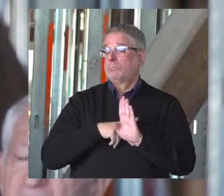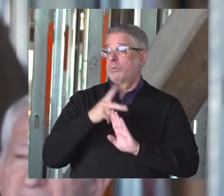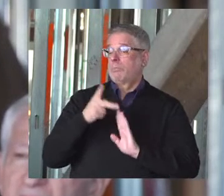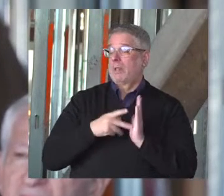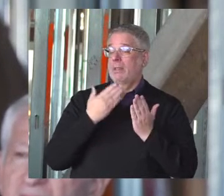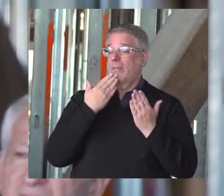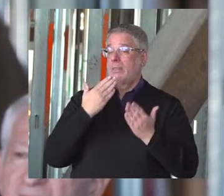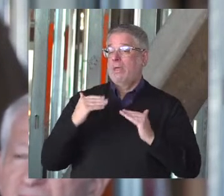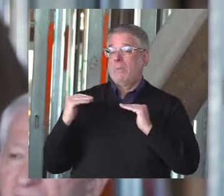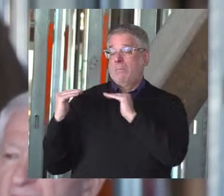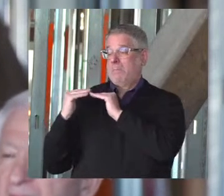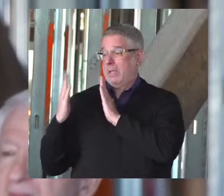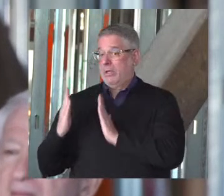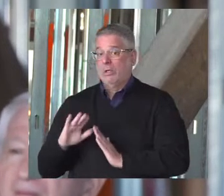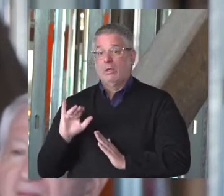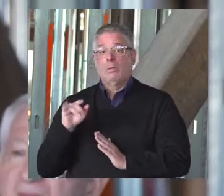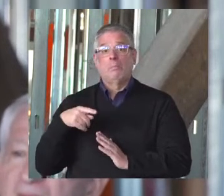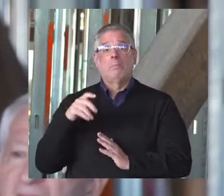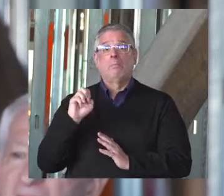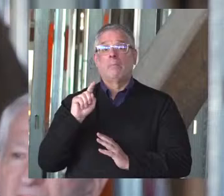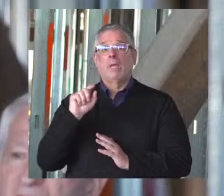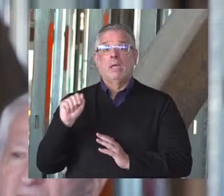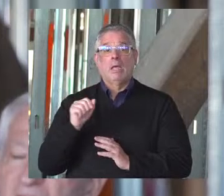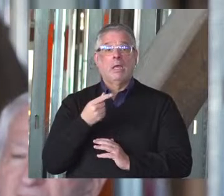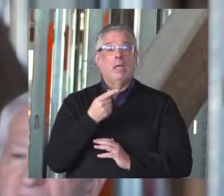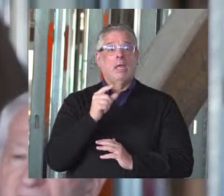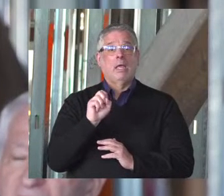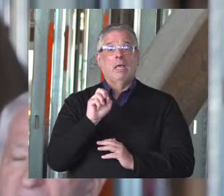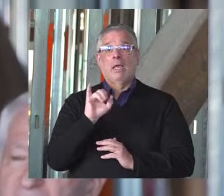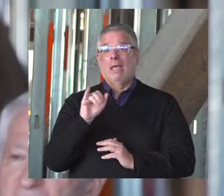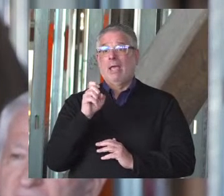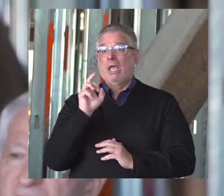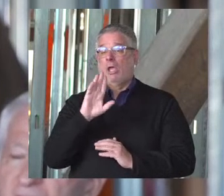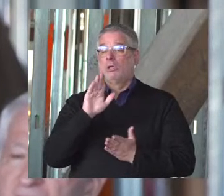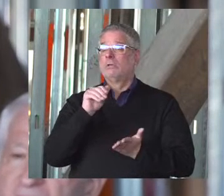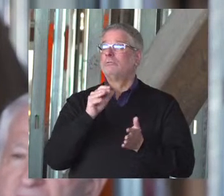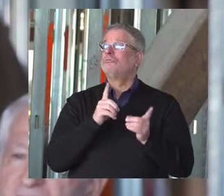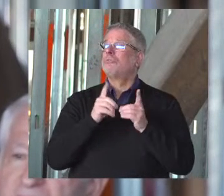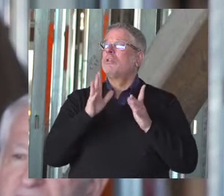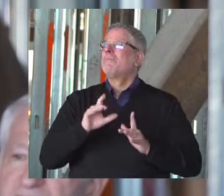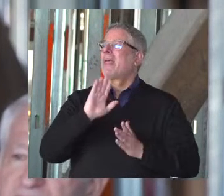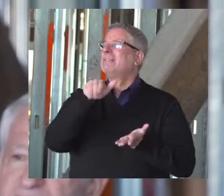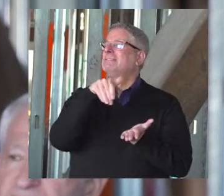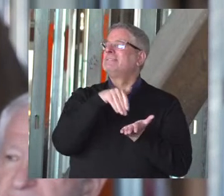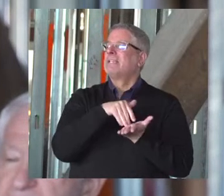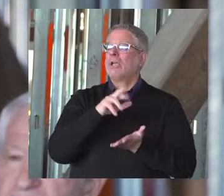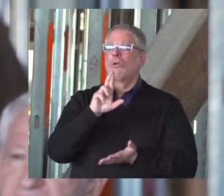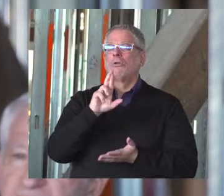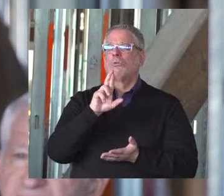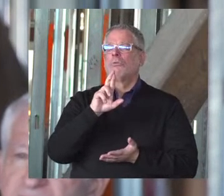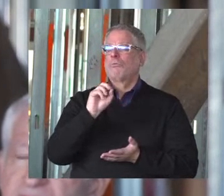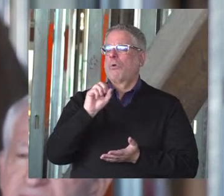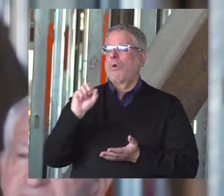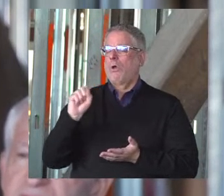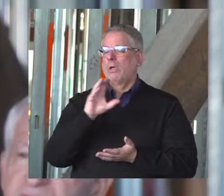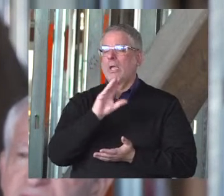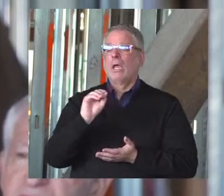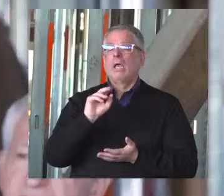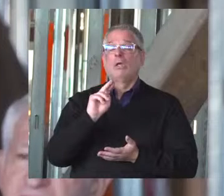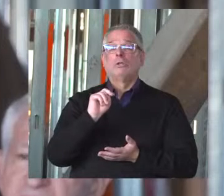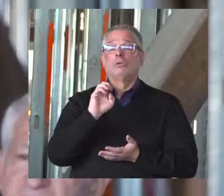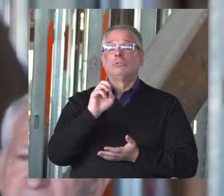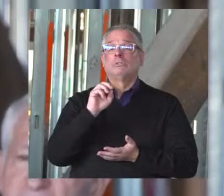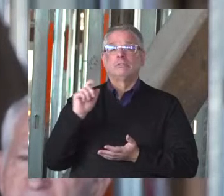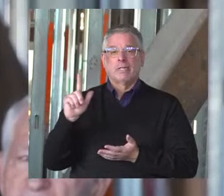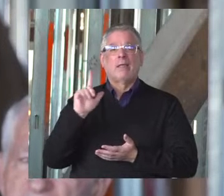thankful to my colleagues, Professor Jason Petta, Mark Geyer, the director of our center, Richard Ross, the director of education, and Brock Bussell, the chair of